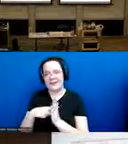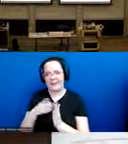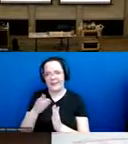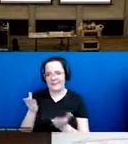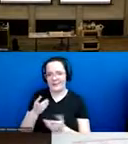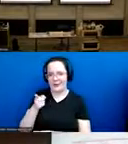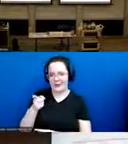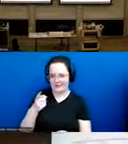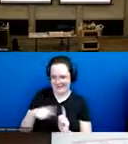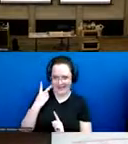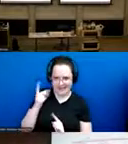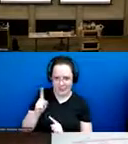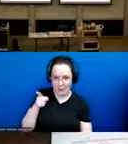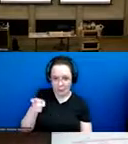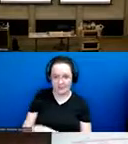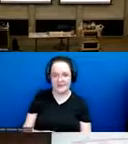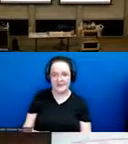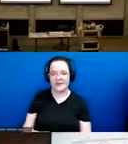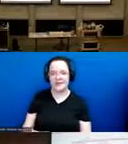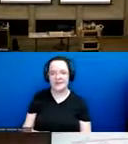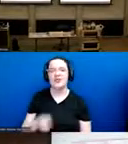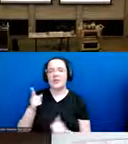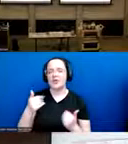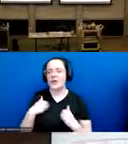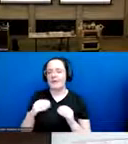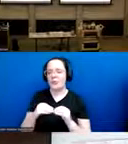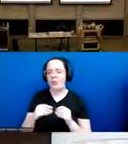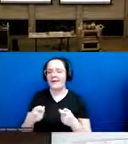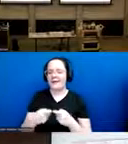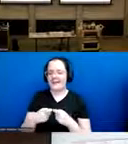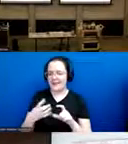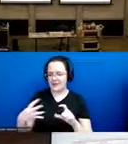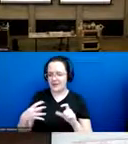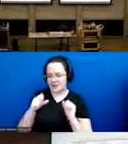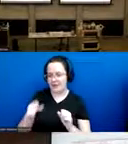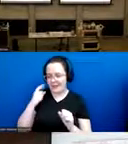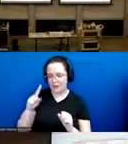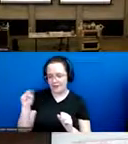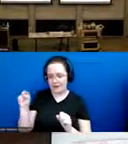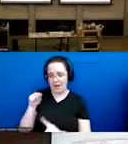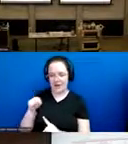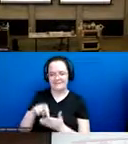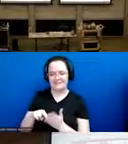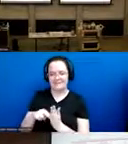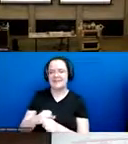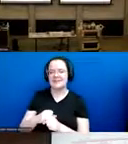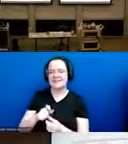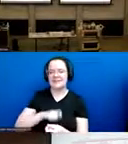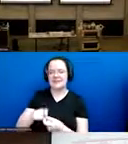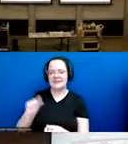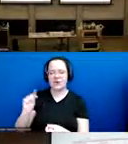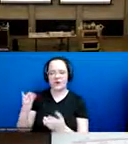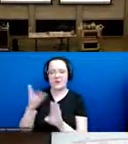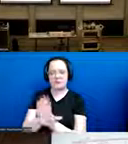have more, let's say, electric field strength of the photon. So in this create a particular quantum superposition between